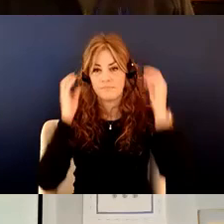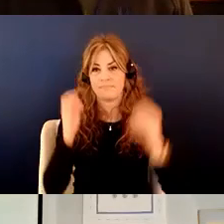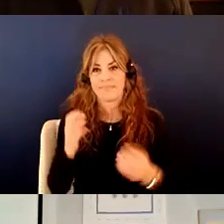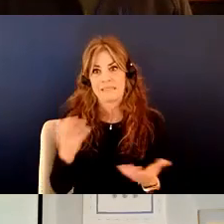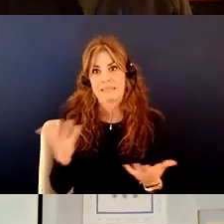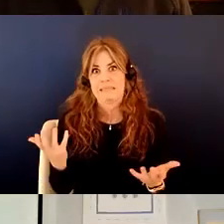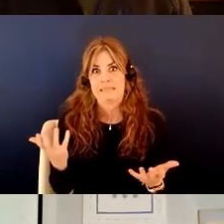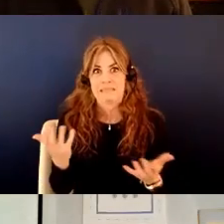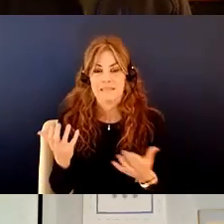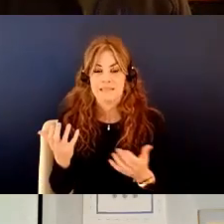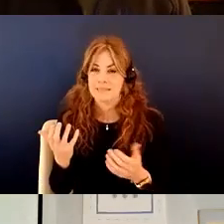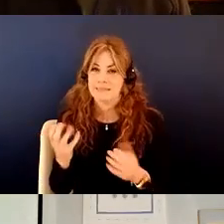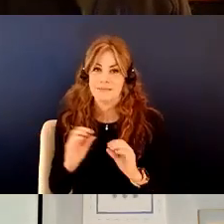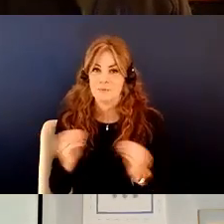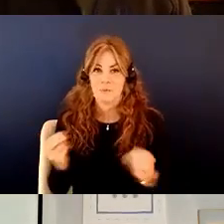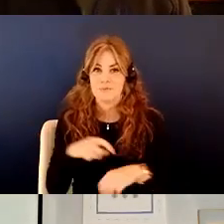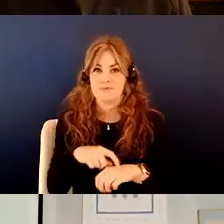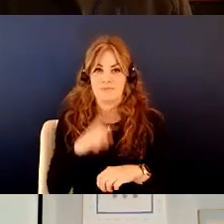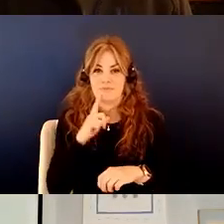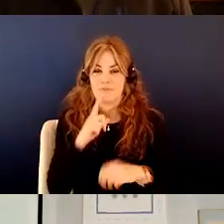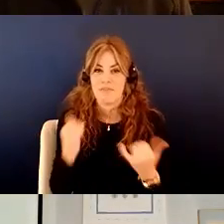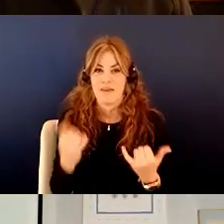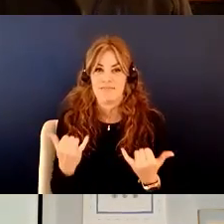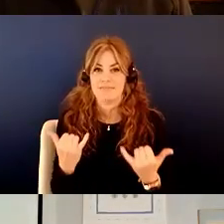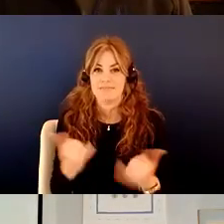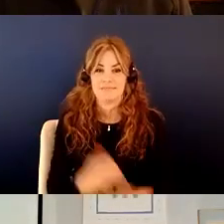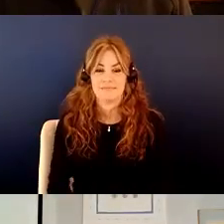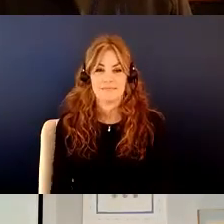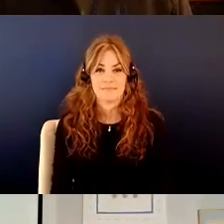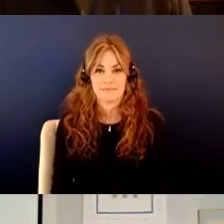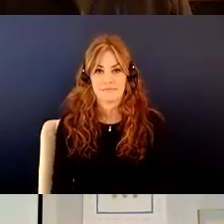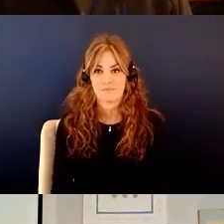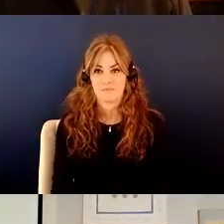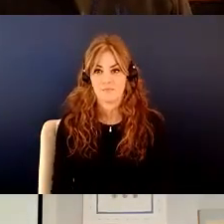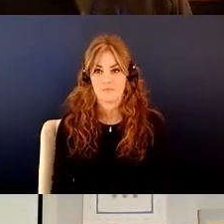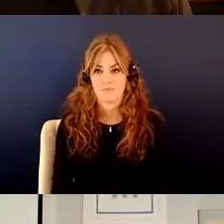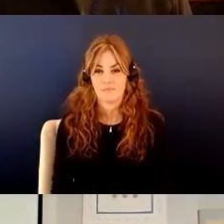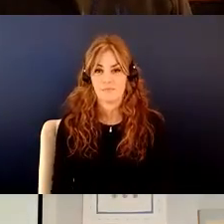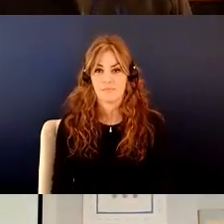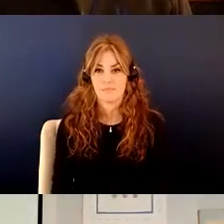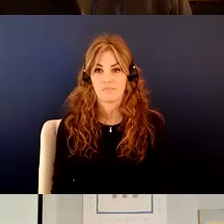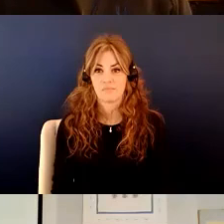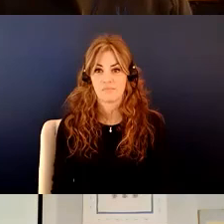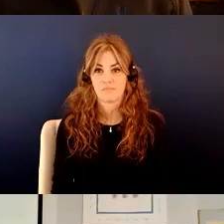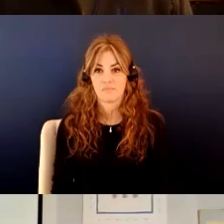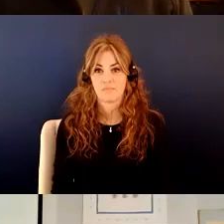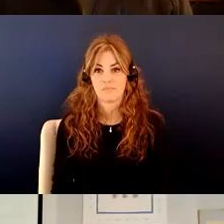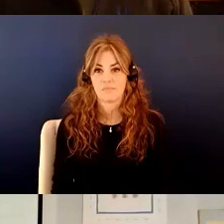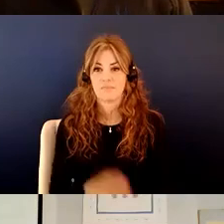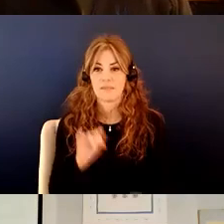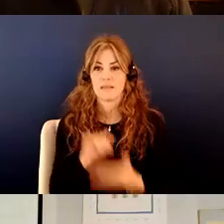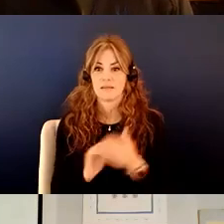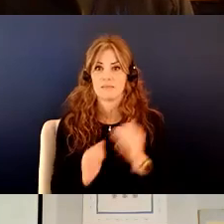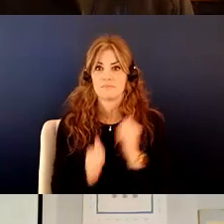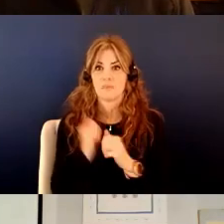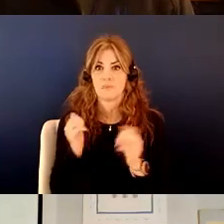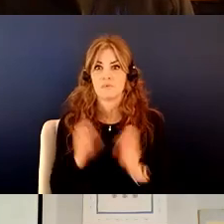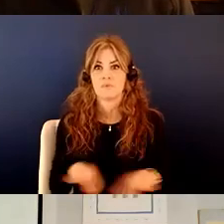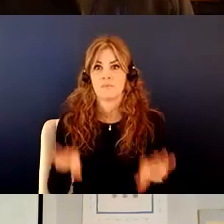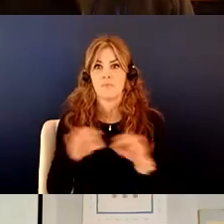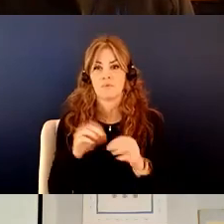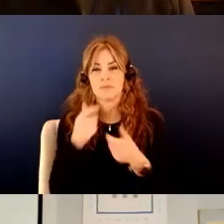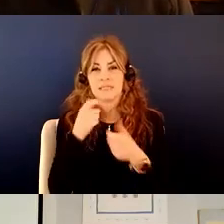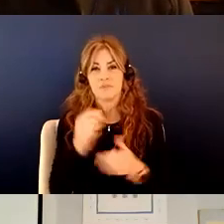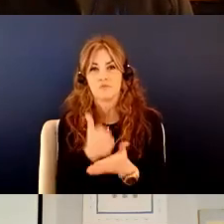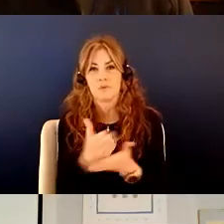into moderator variables today, but like I said, I think they're one of the most important and interesting aspects